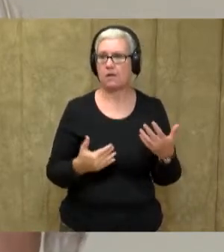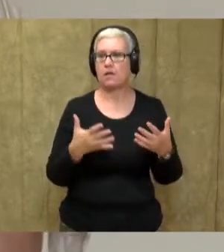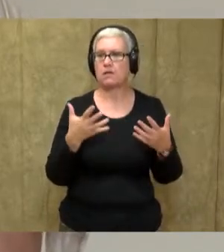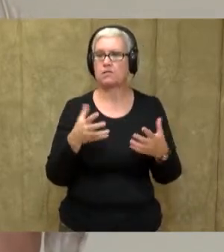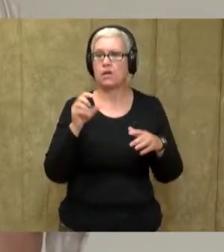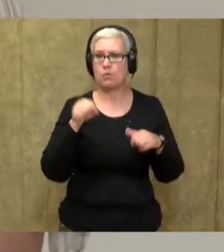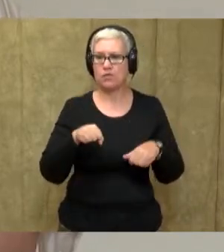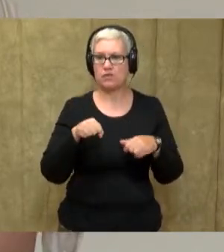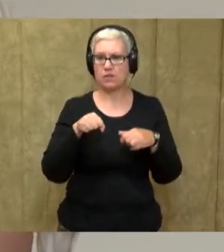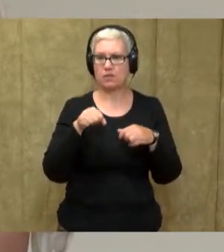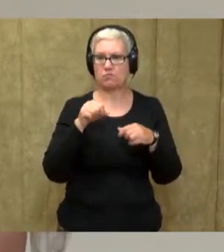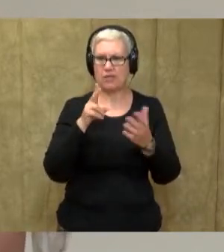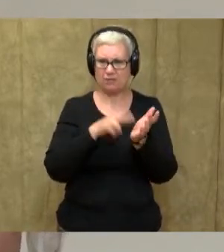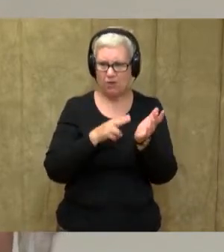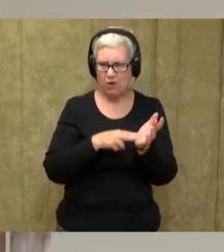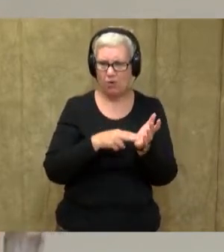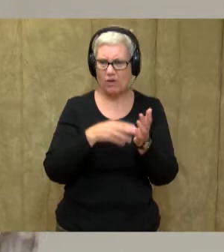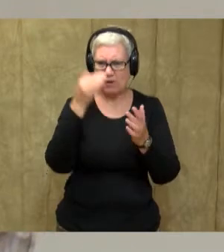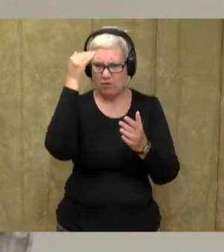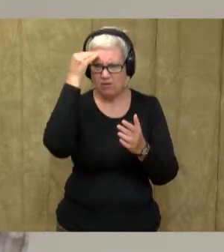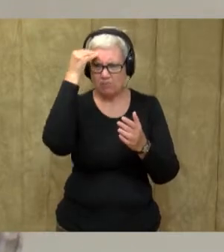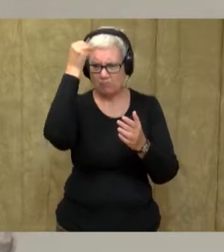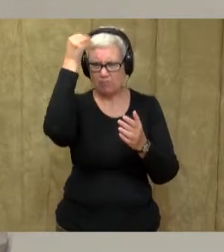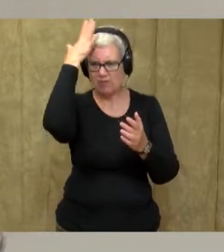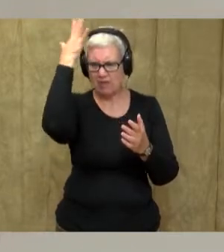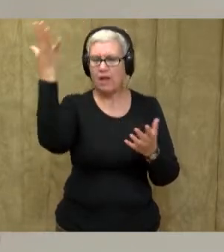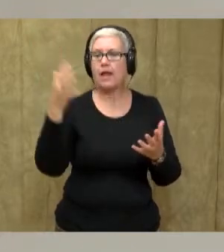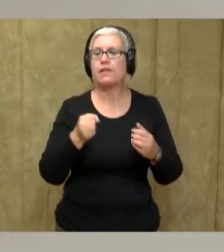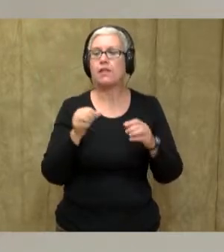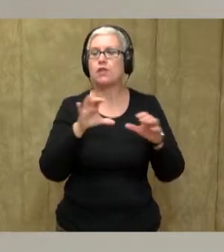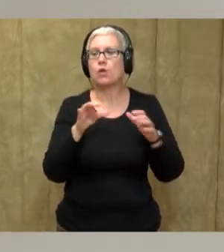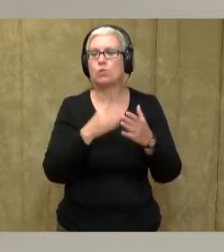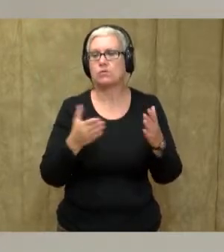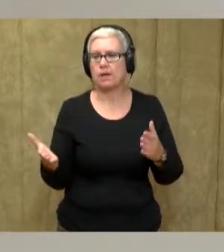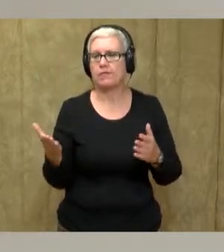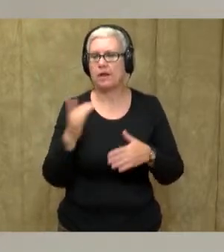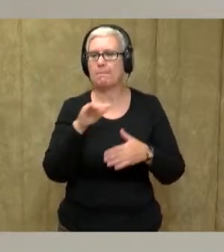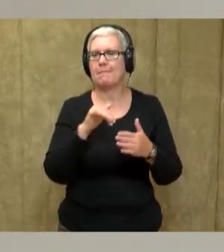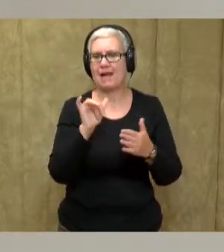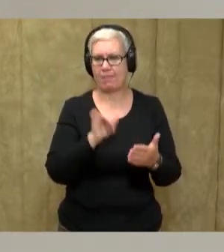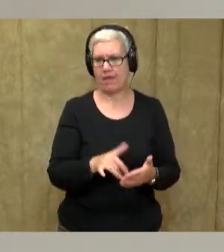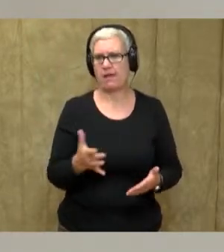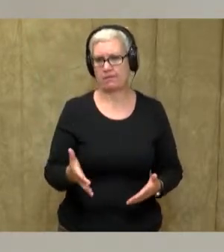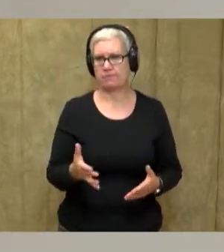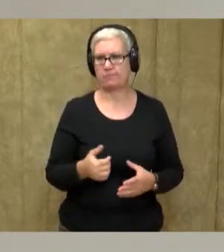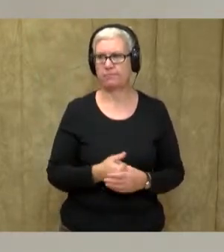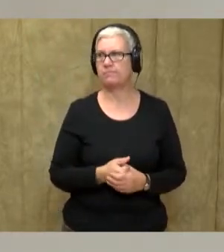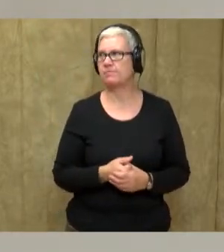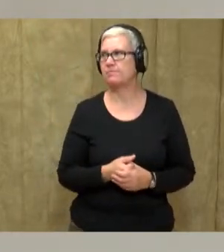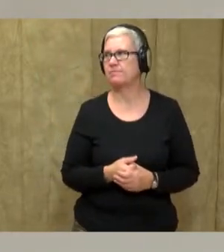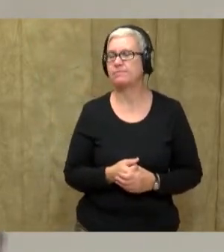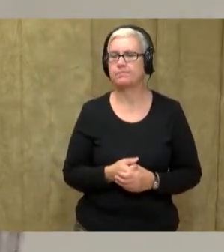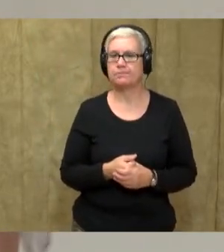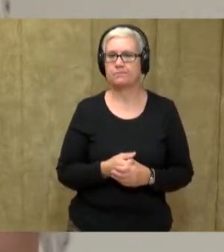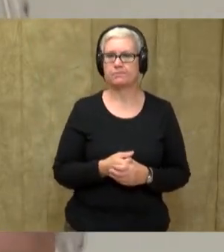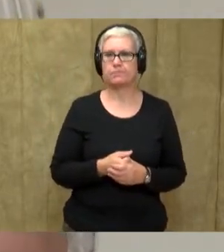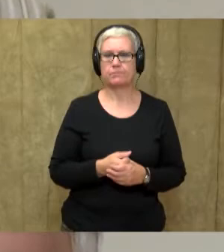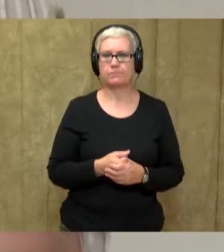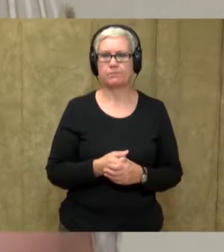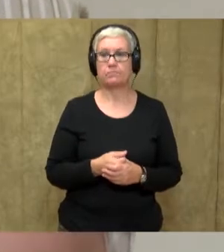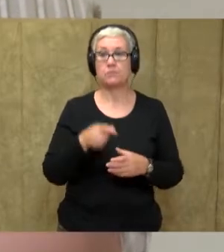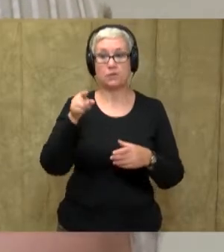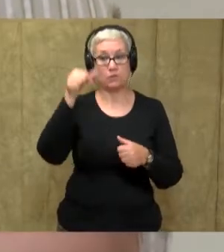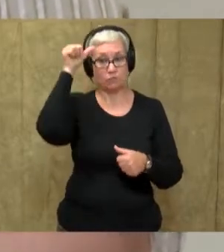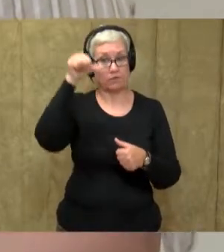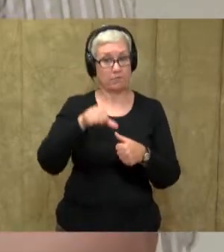taking note of. Now let's do something about it. Okay, so that's the third purpose of argument. Just a